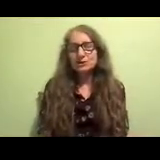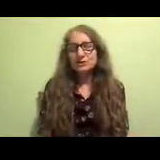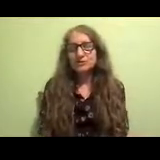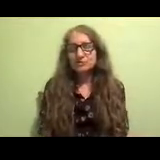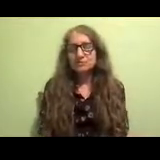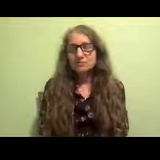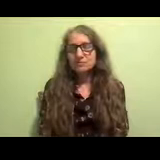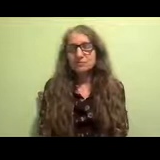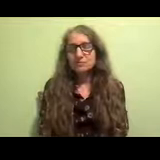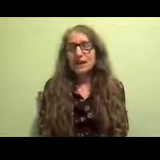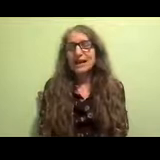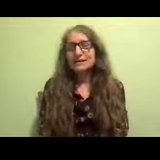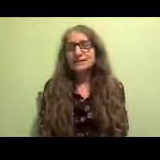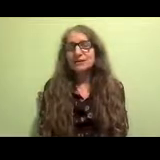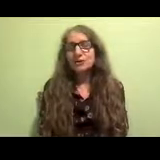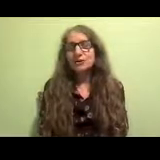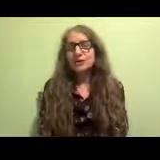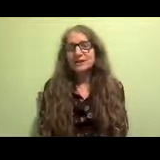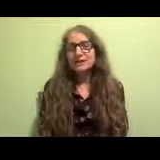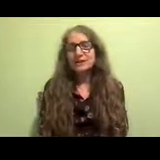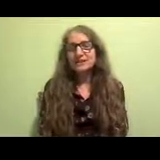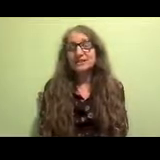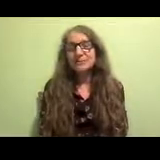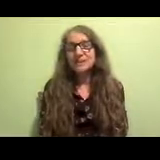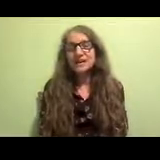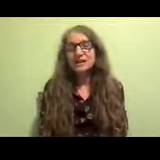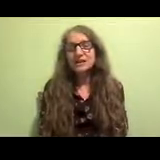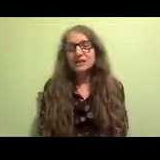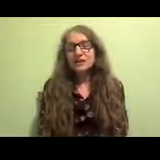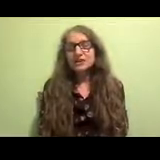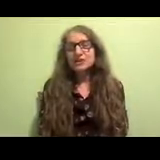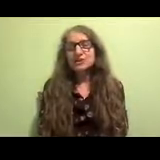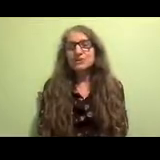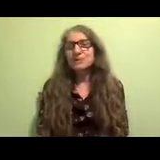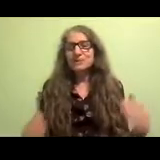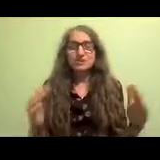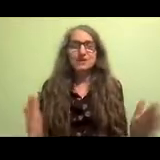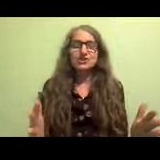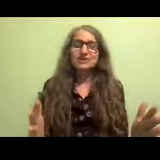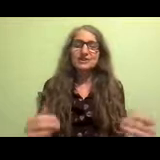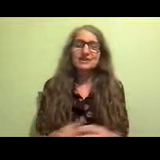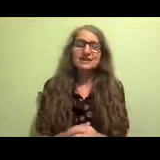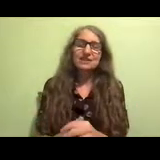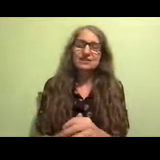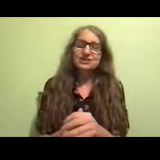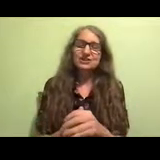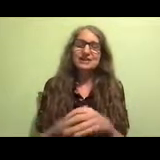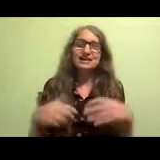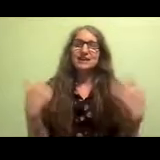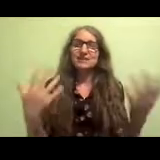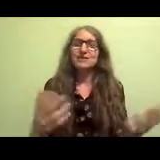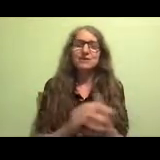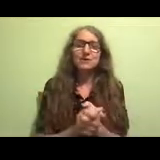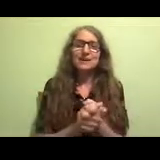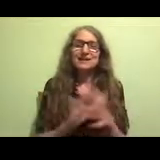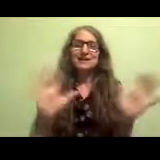bios, I asked a local artist, Simon Reed, to do the picture. So instead of us just sending